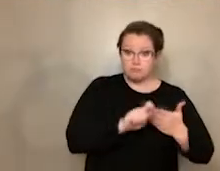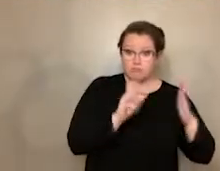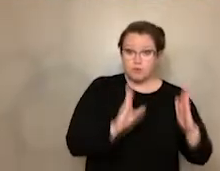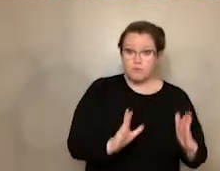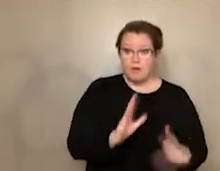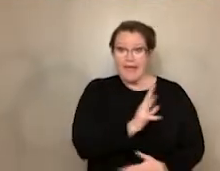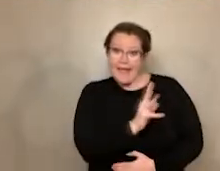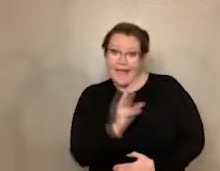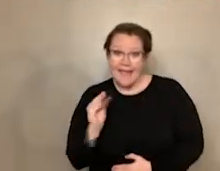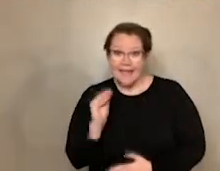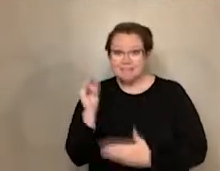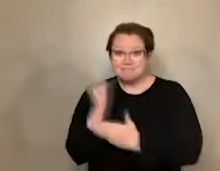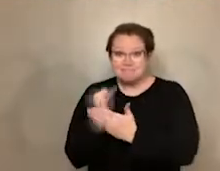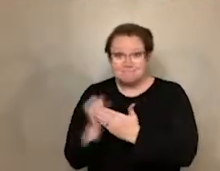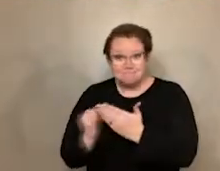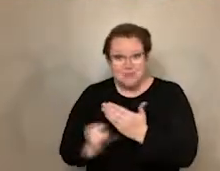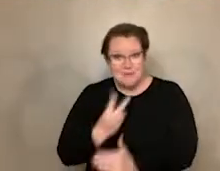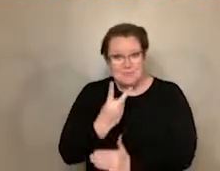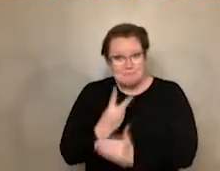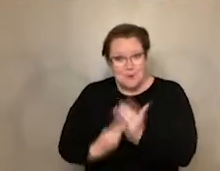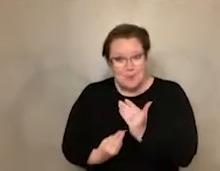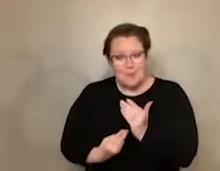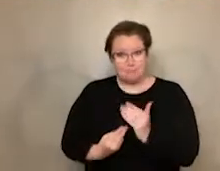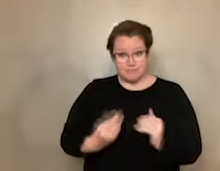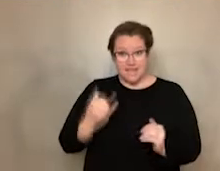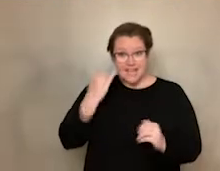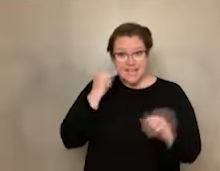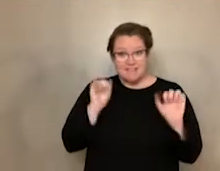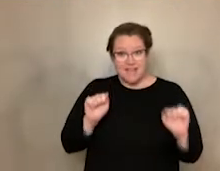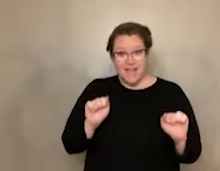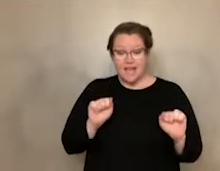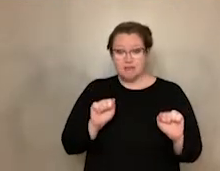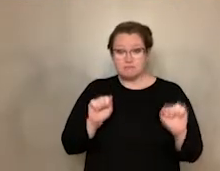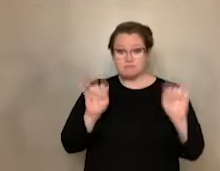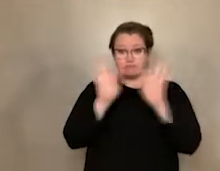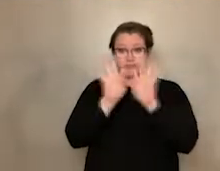the illustrator. And if you are able to go to